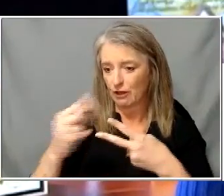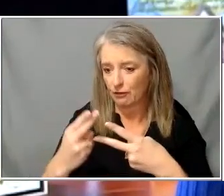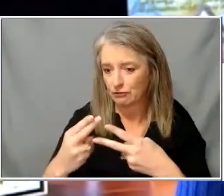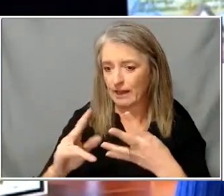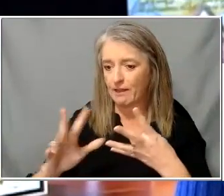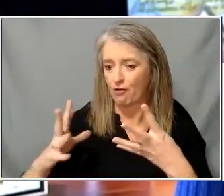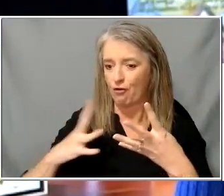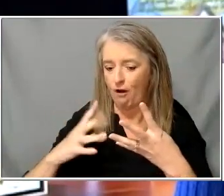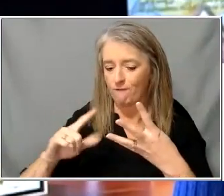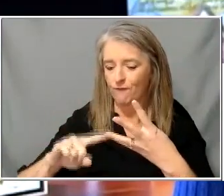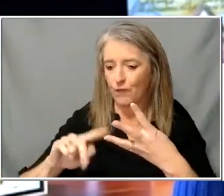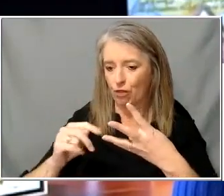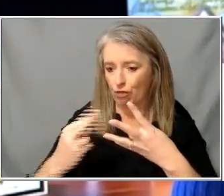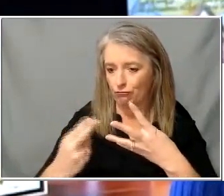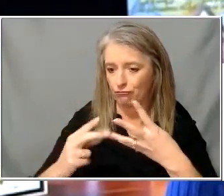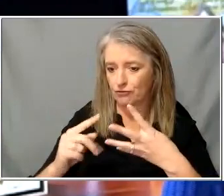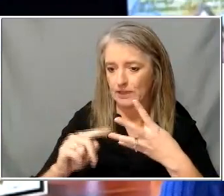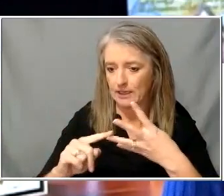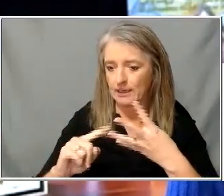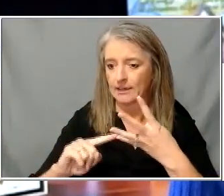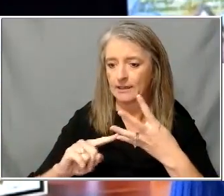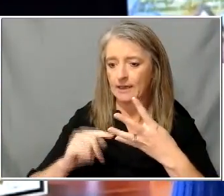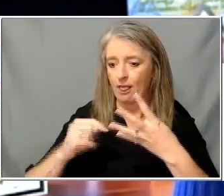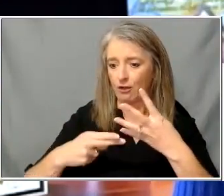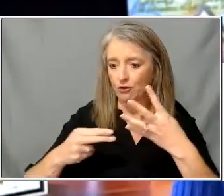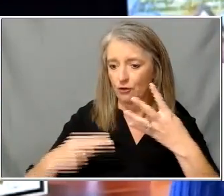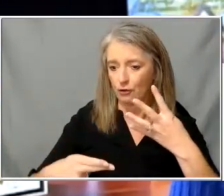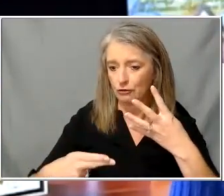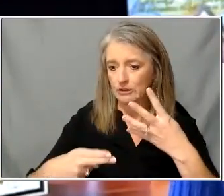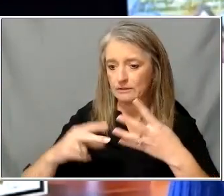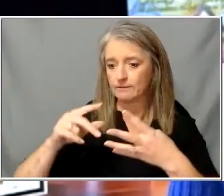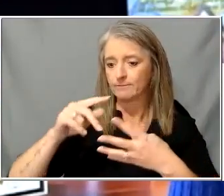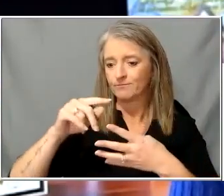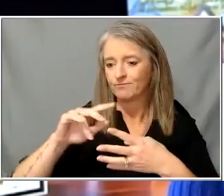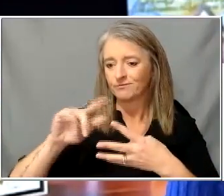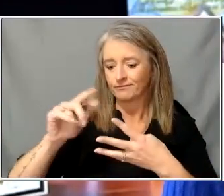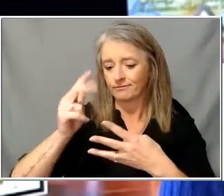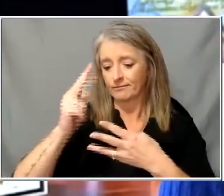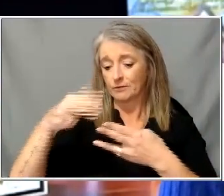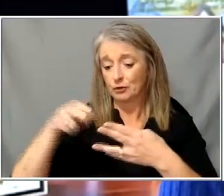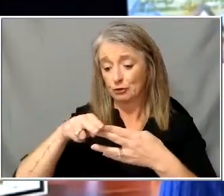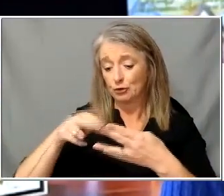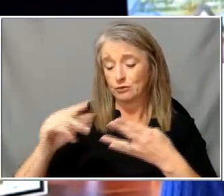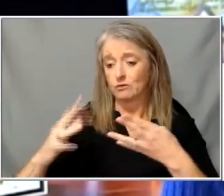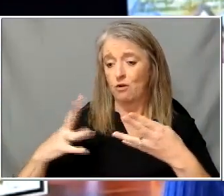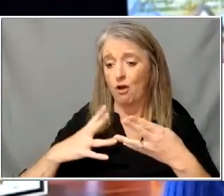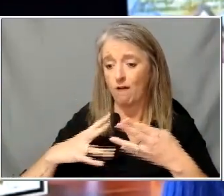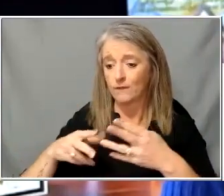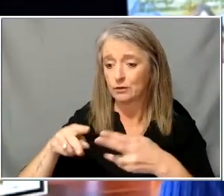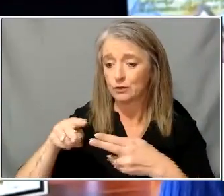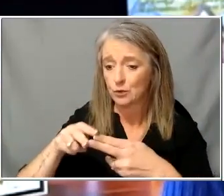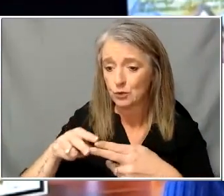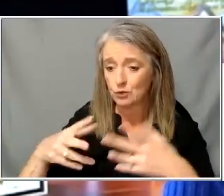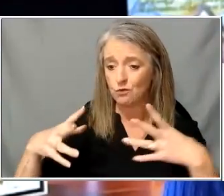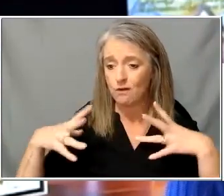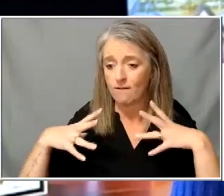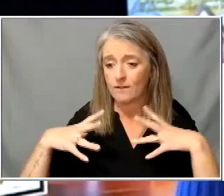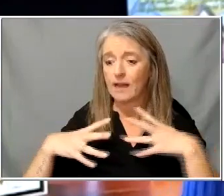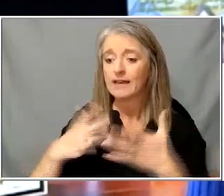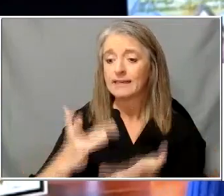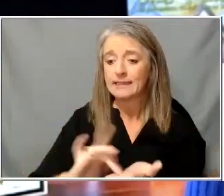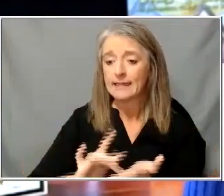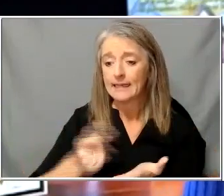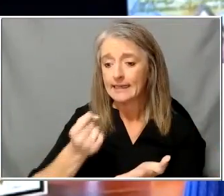off a Thursday. And then 2 Thursdays, and I'm off a Thursday. So that's the routine. And then I take these pills, the chemo